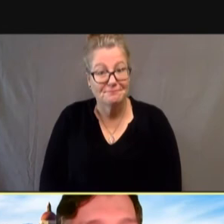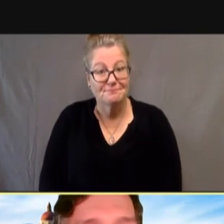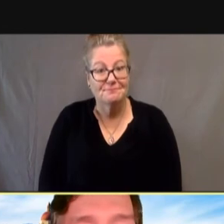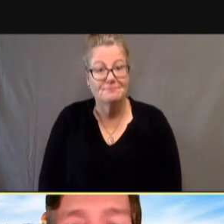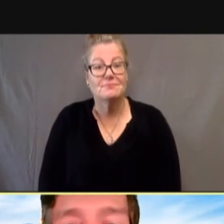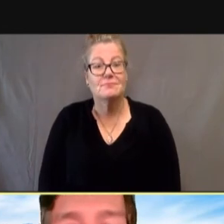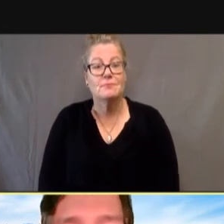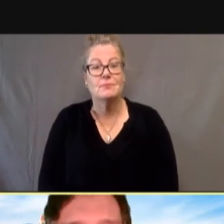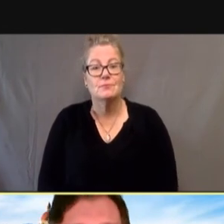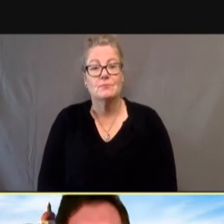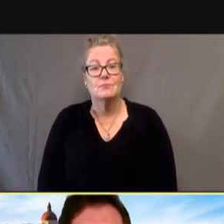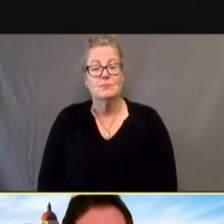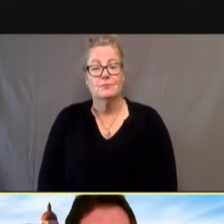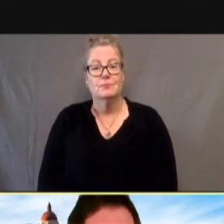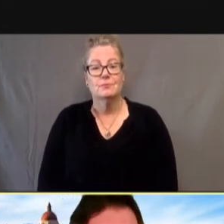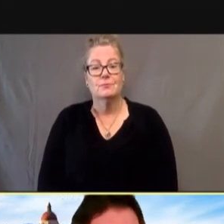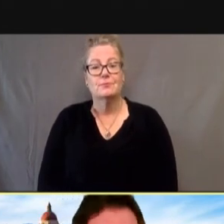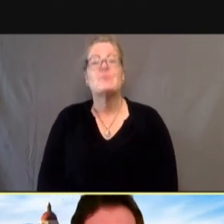So